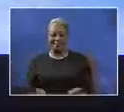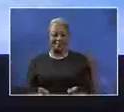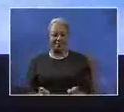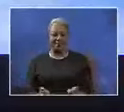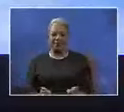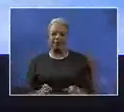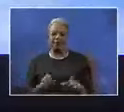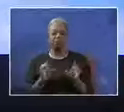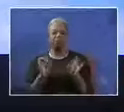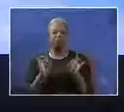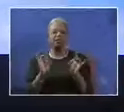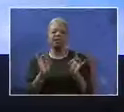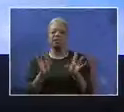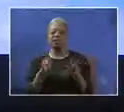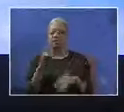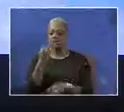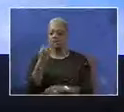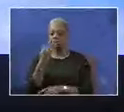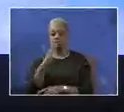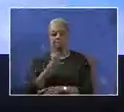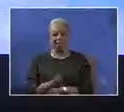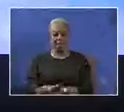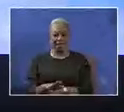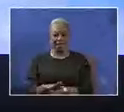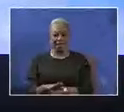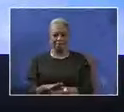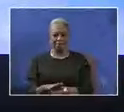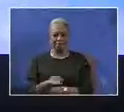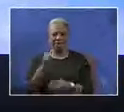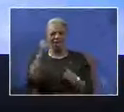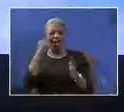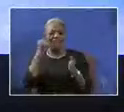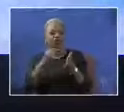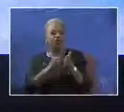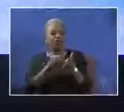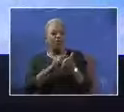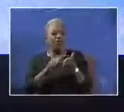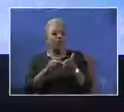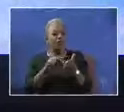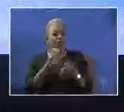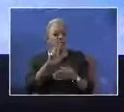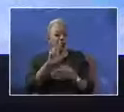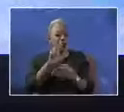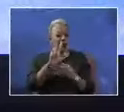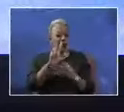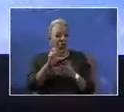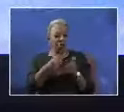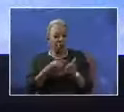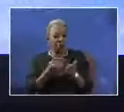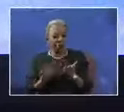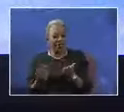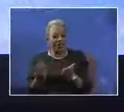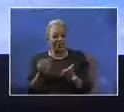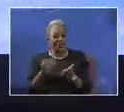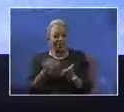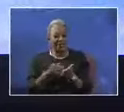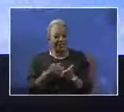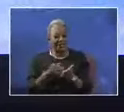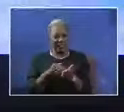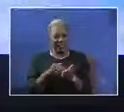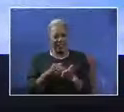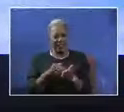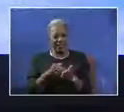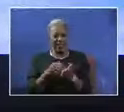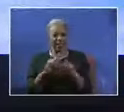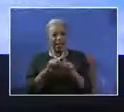greatly. Well, look with me, my friends, at verse 3 once again, and I think it helps answer that question. It says,